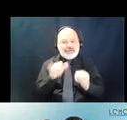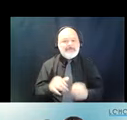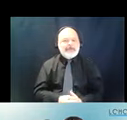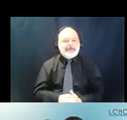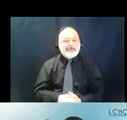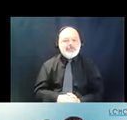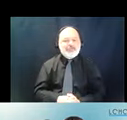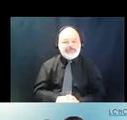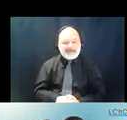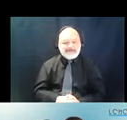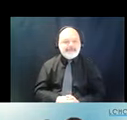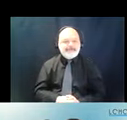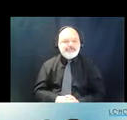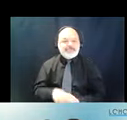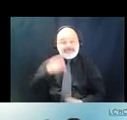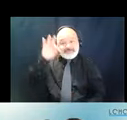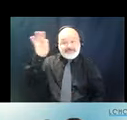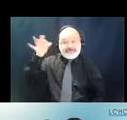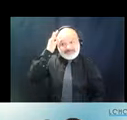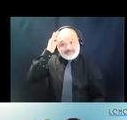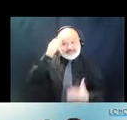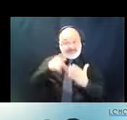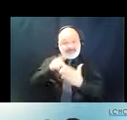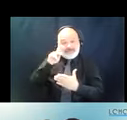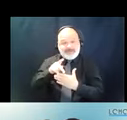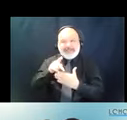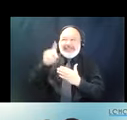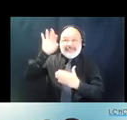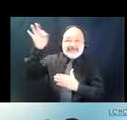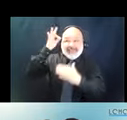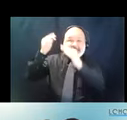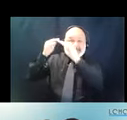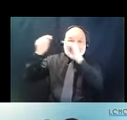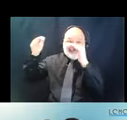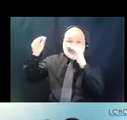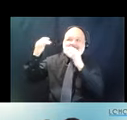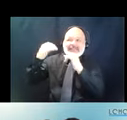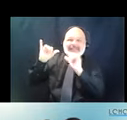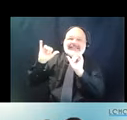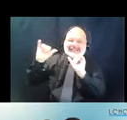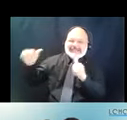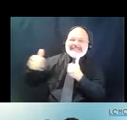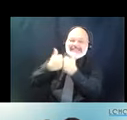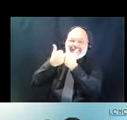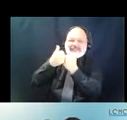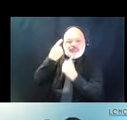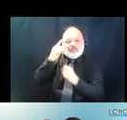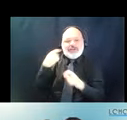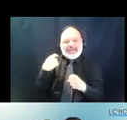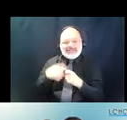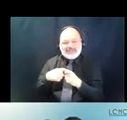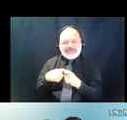So these federal programs, at a federal level, there continue to be challenges for Latinos,